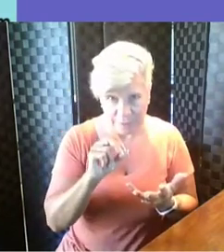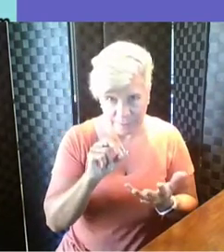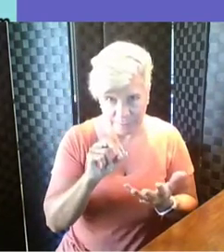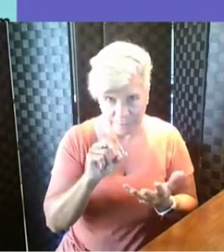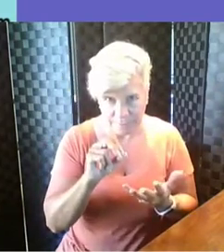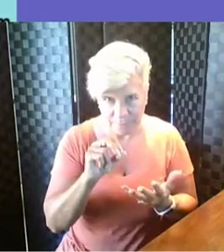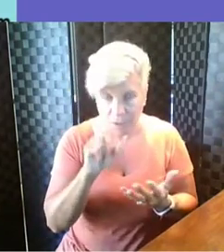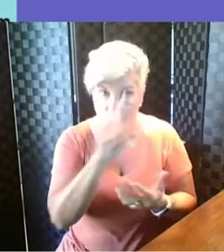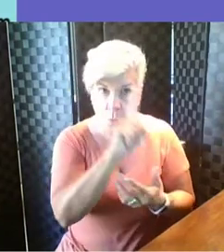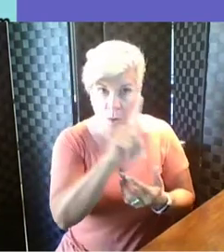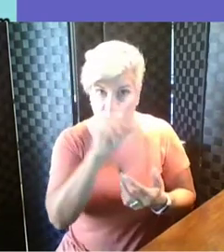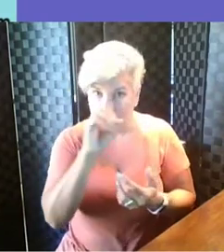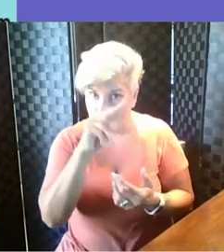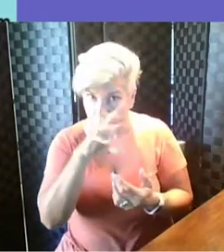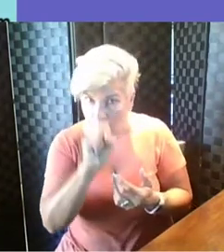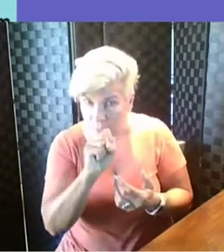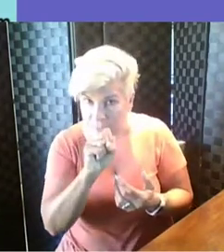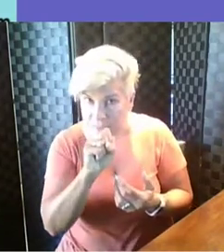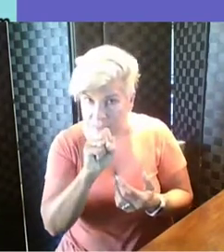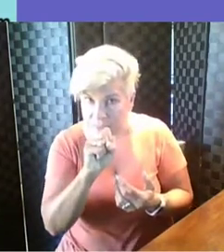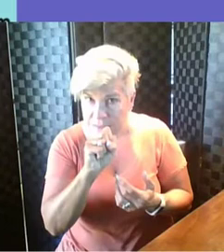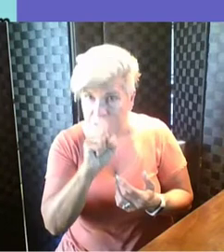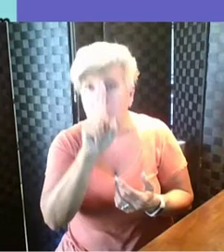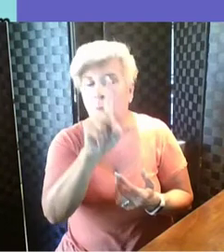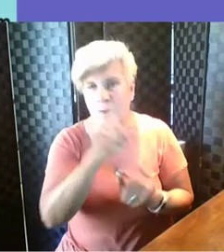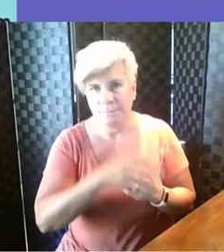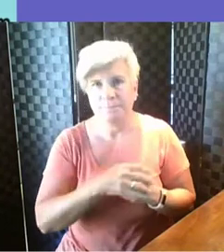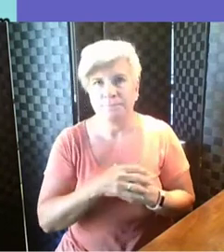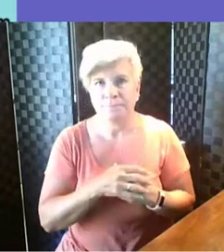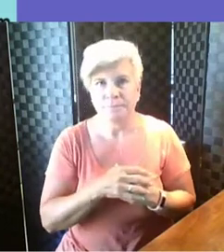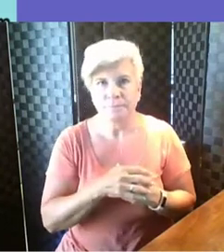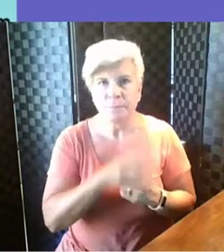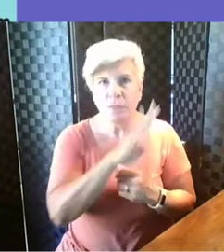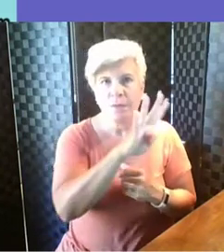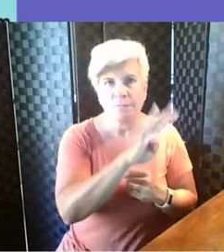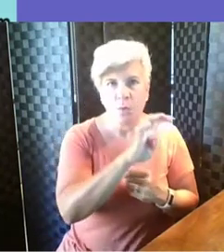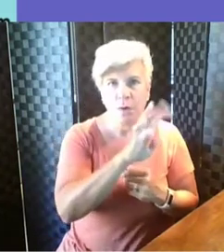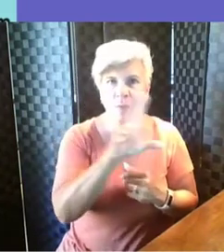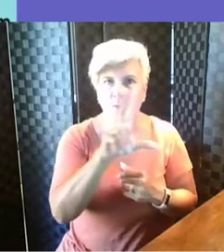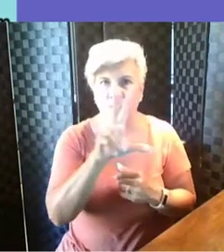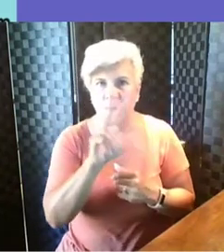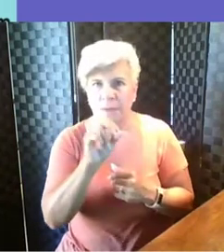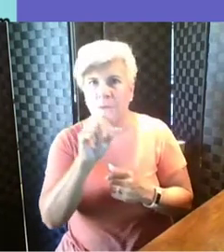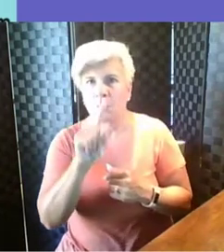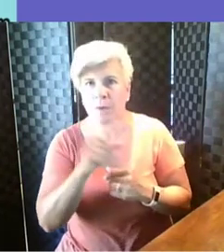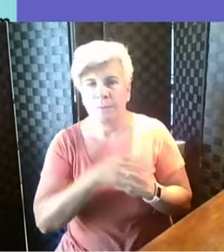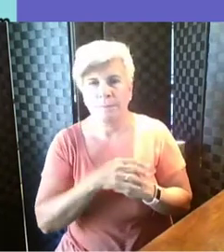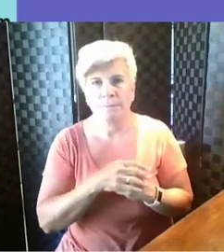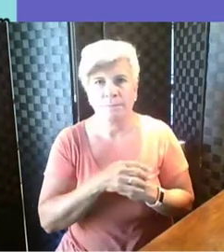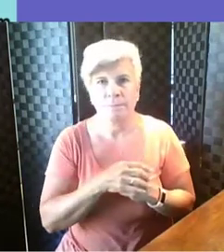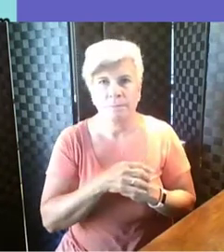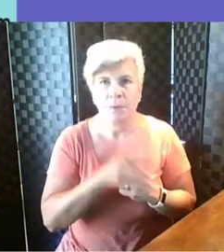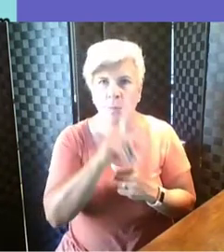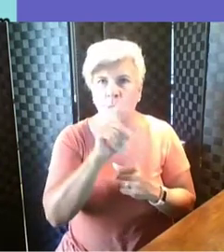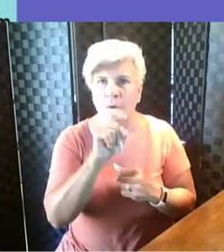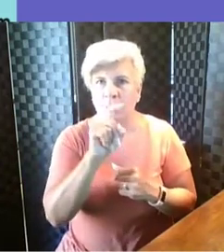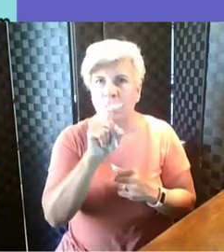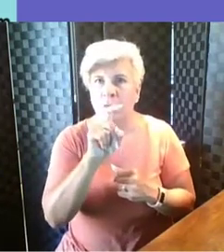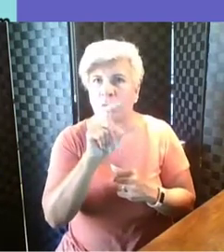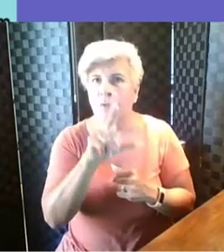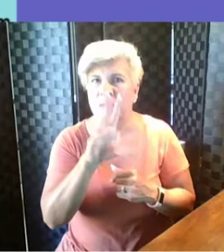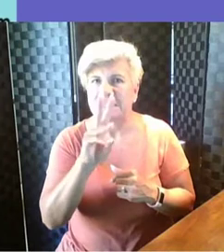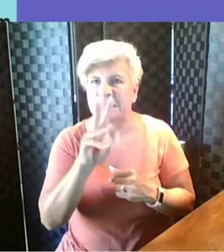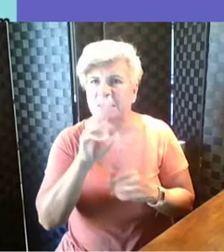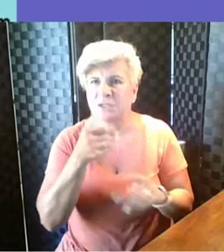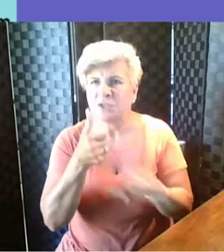30. And I see a 1 in the ones place. So 431. Try this next one, 136. Let's see how you do on